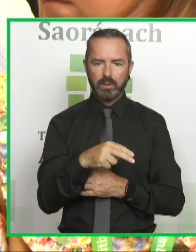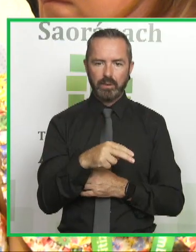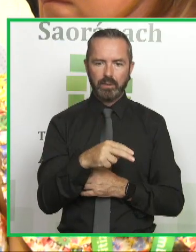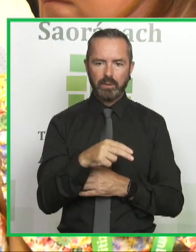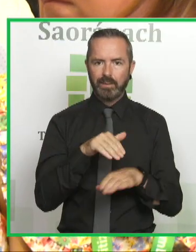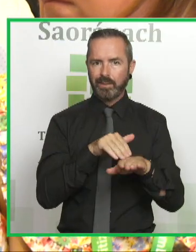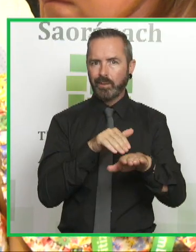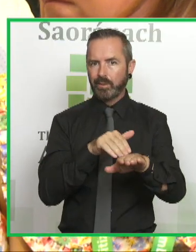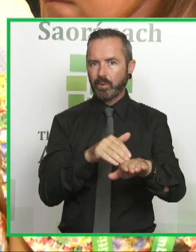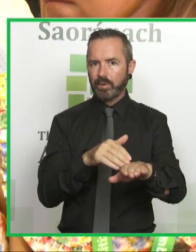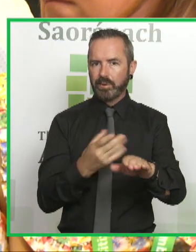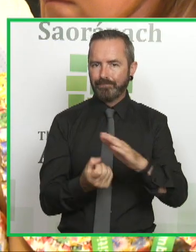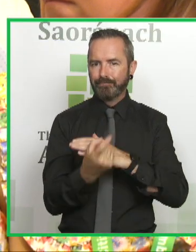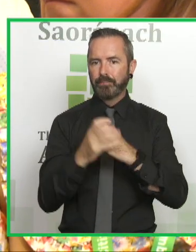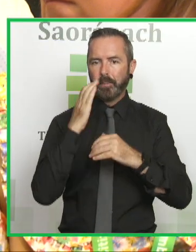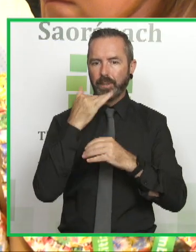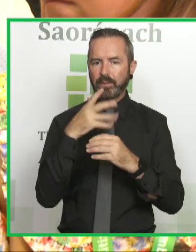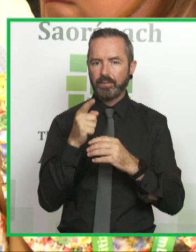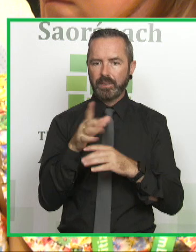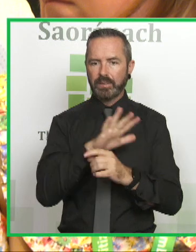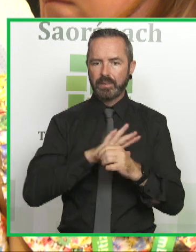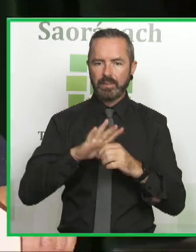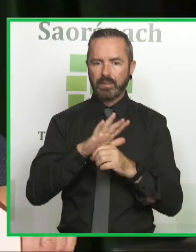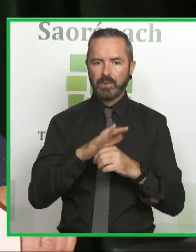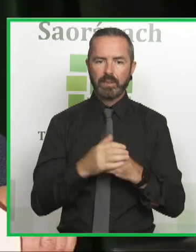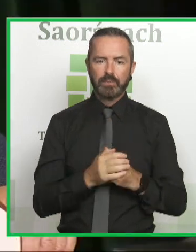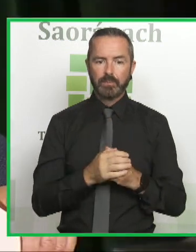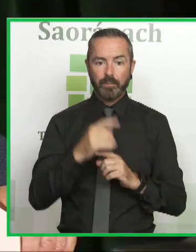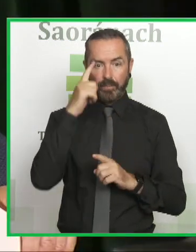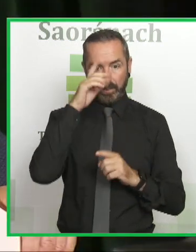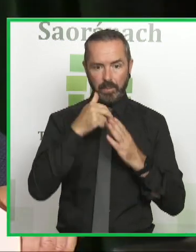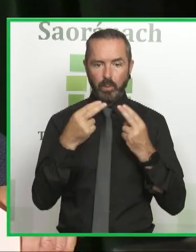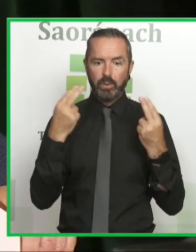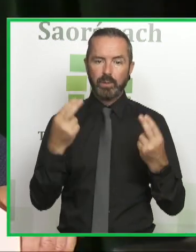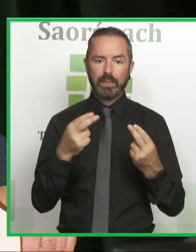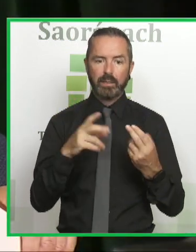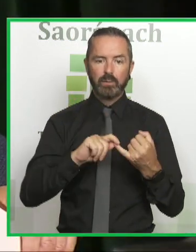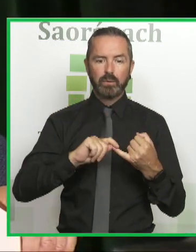unintended consequences that might arise from that, and also think about what's needed to put in